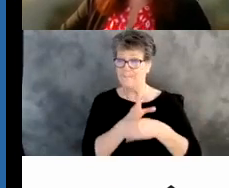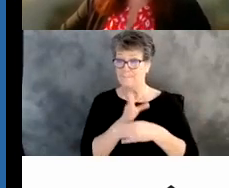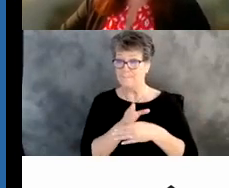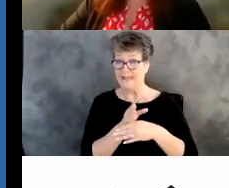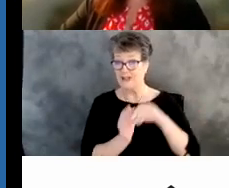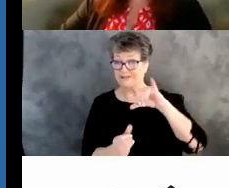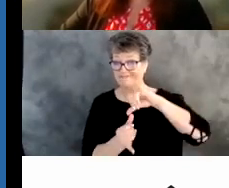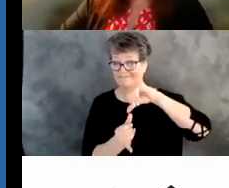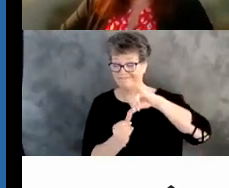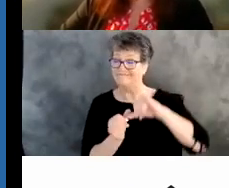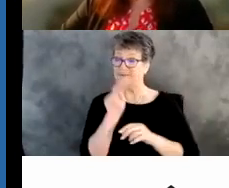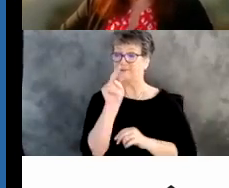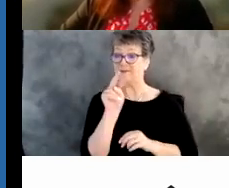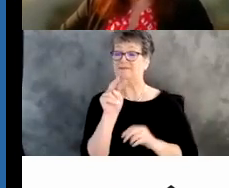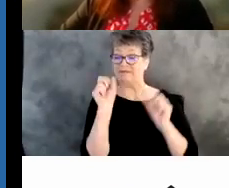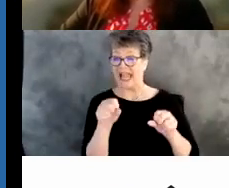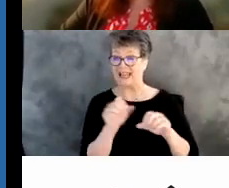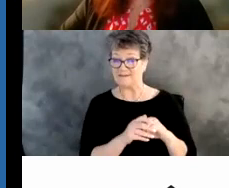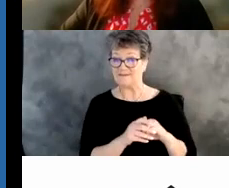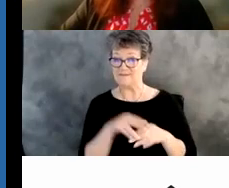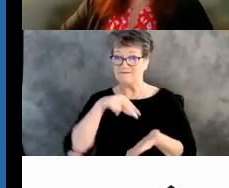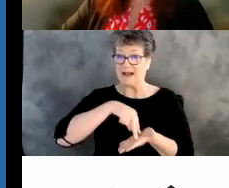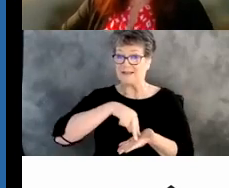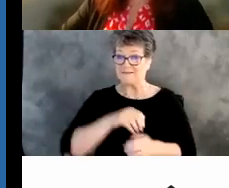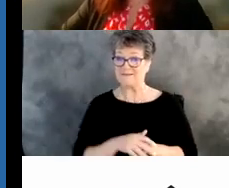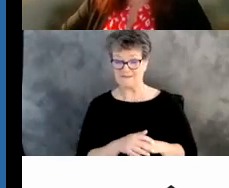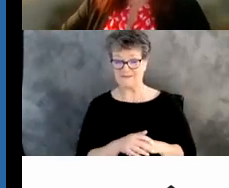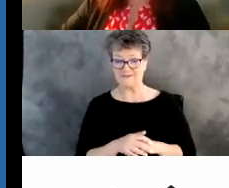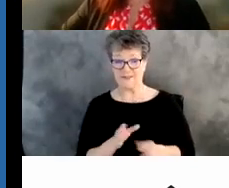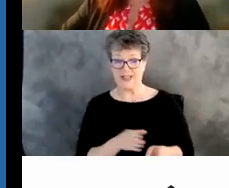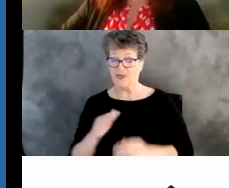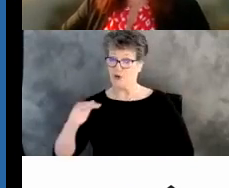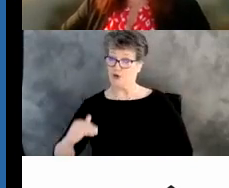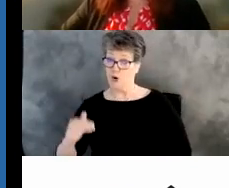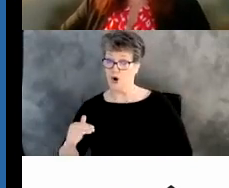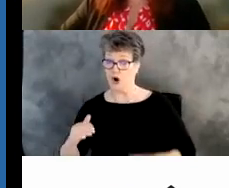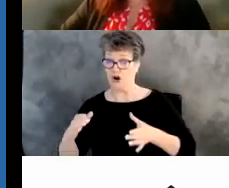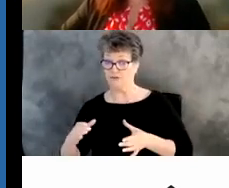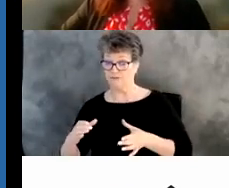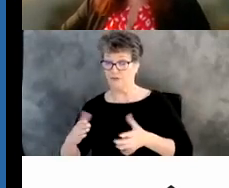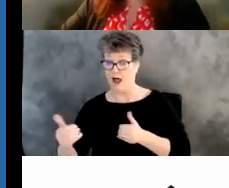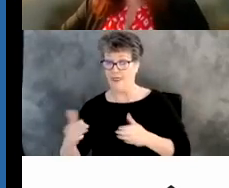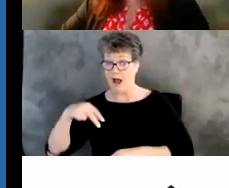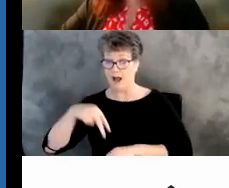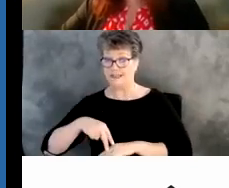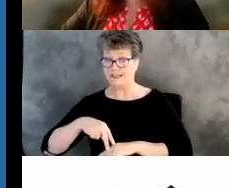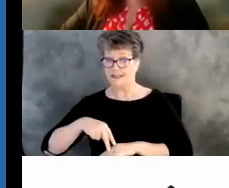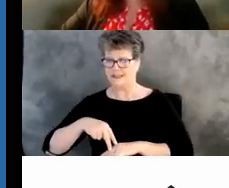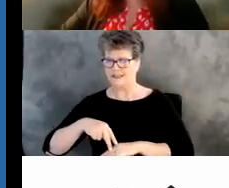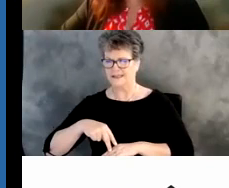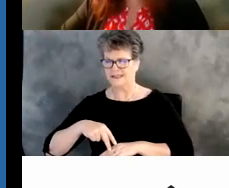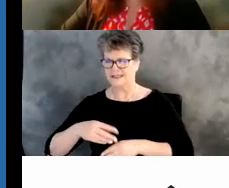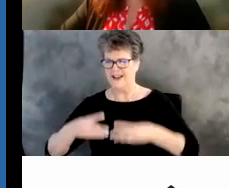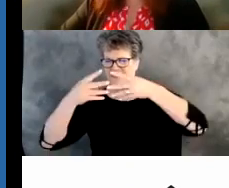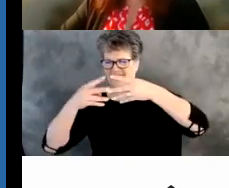child, and she can see over the fence by standing on the box. There's a shorter child on the right, who, even though he's standing on a